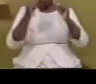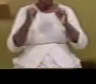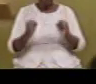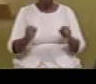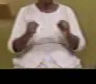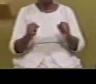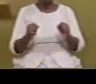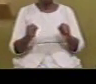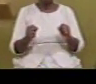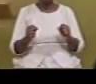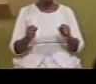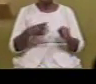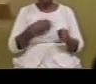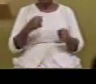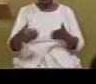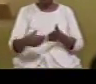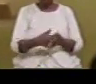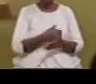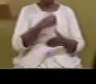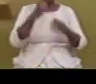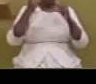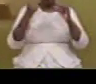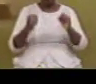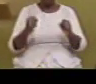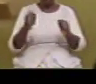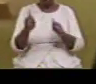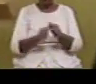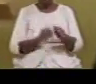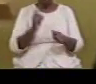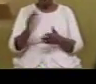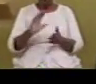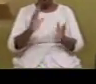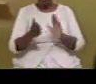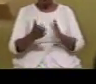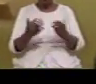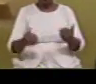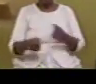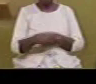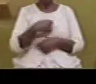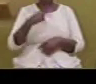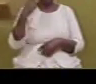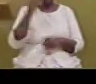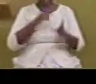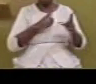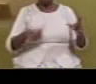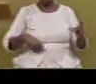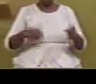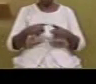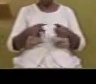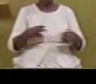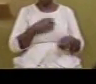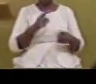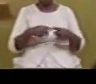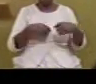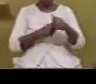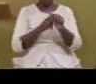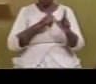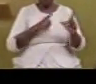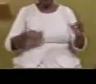a new strength. Everyone present today will see the Lord in his glory, in his